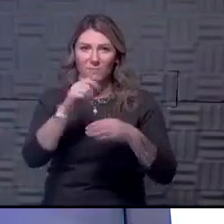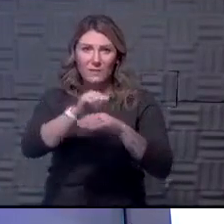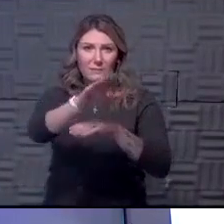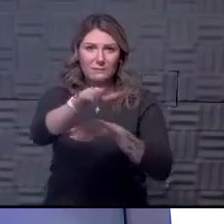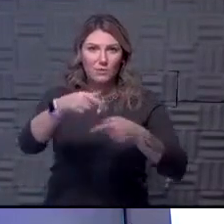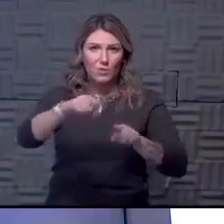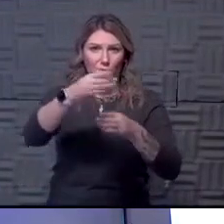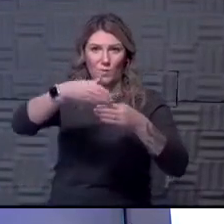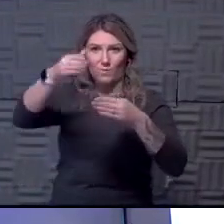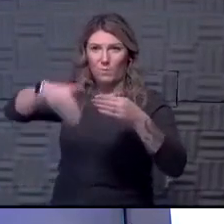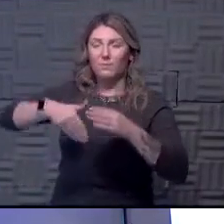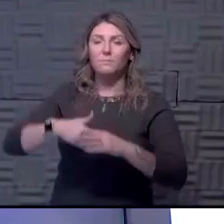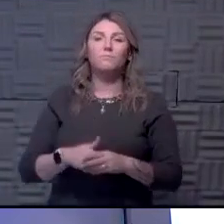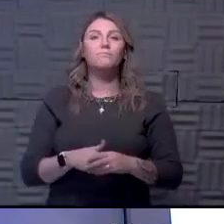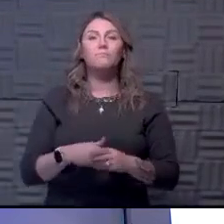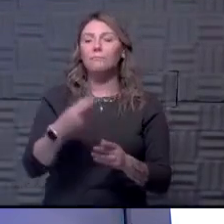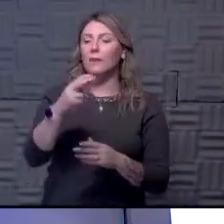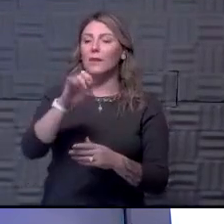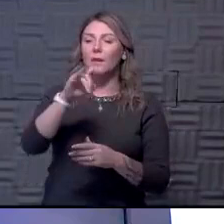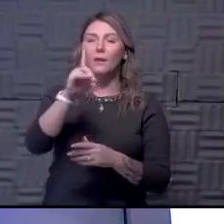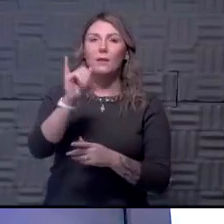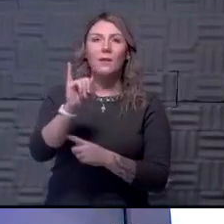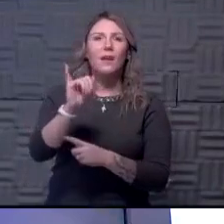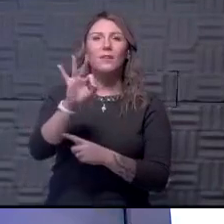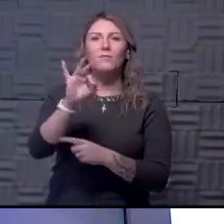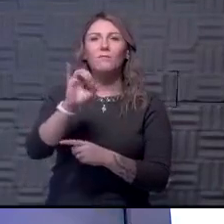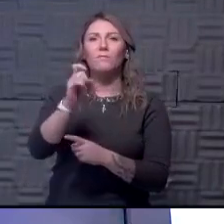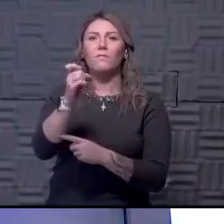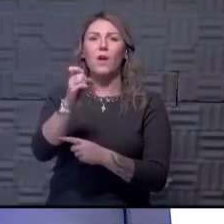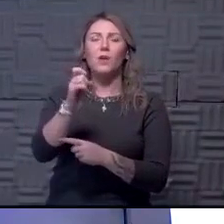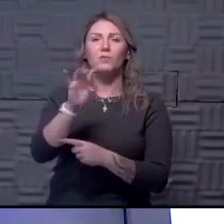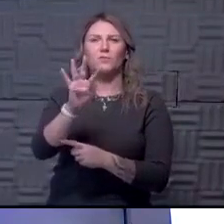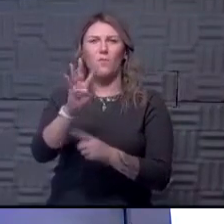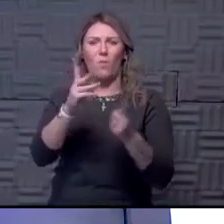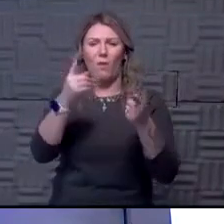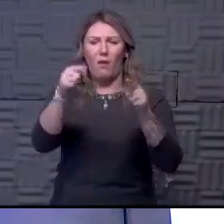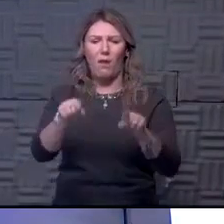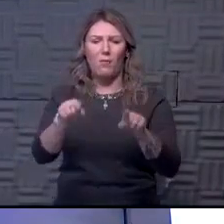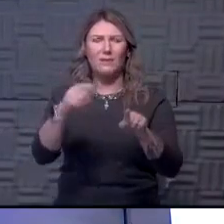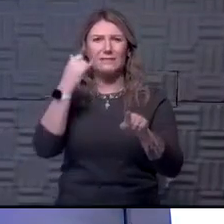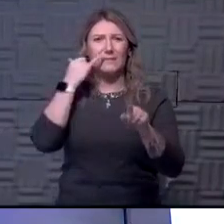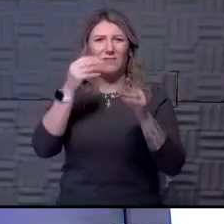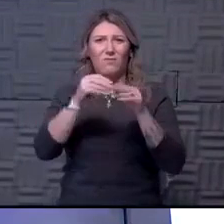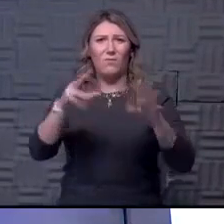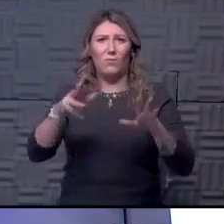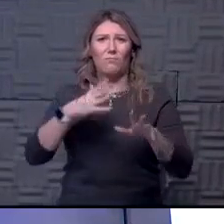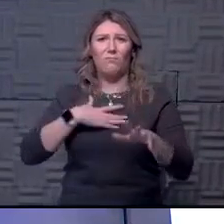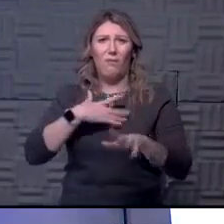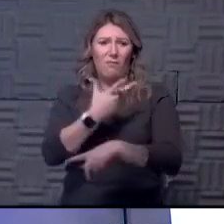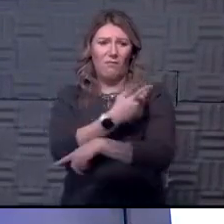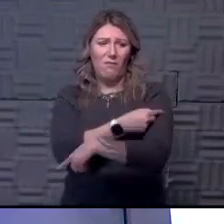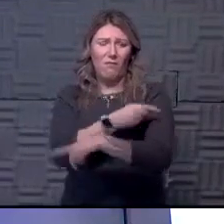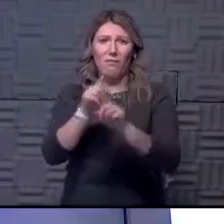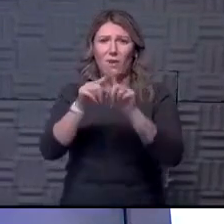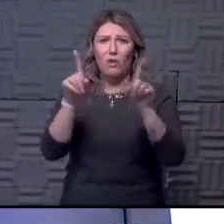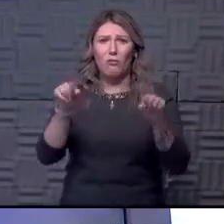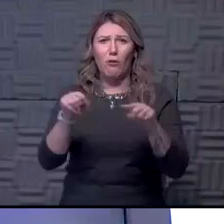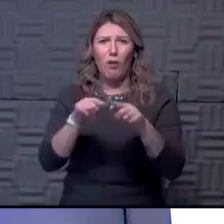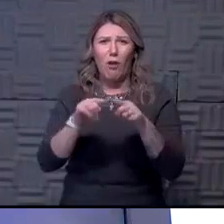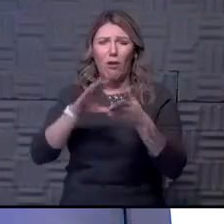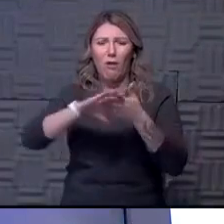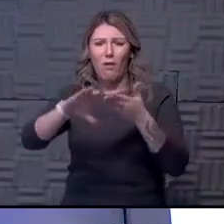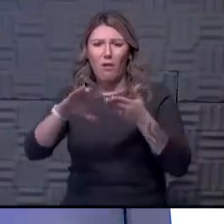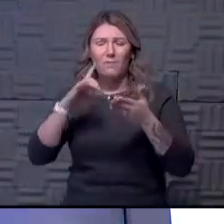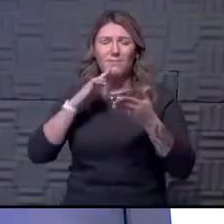over the weekend. Heidi with Fox 4 wants to know, what happens if I lose my vaccination card? I know I don't need it to get a